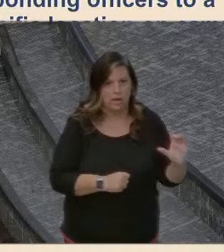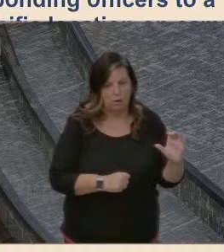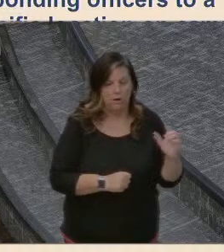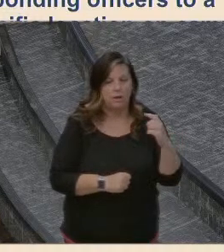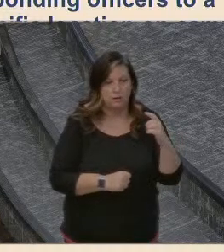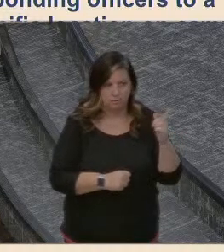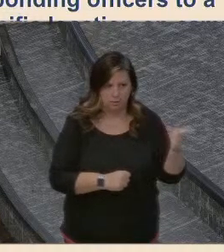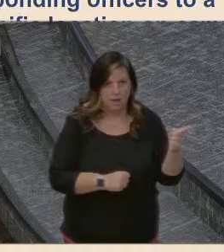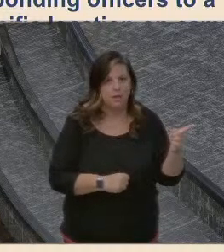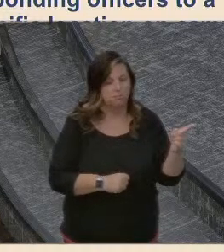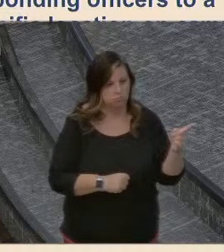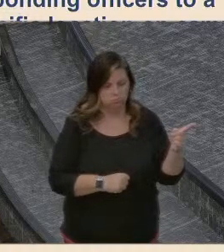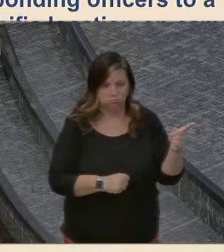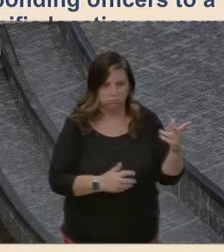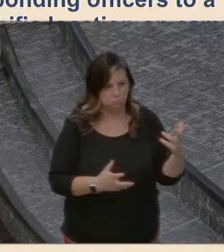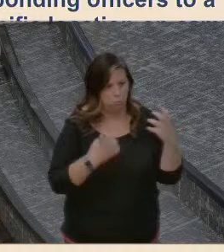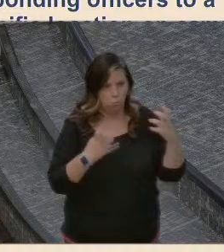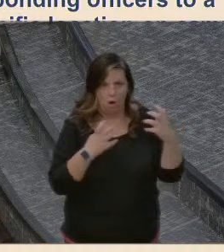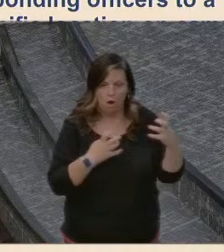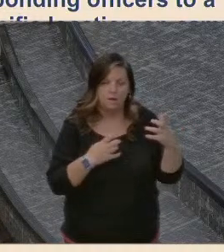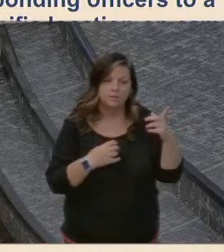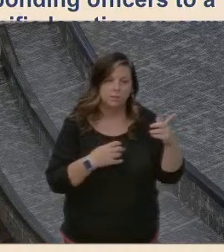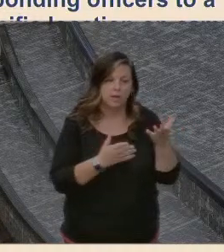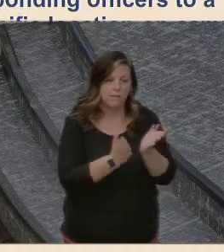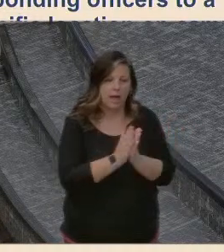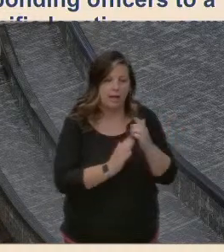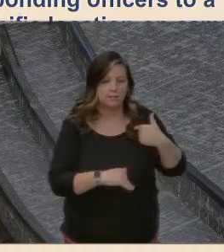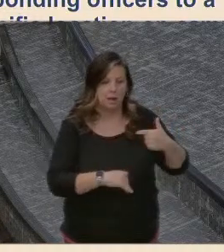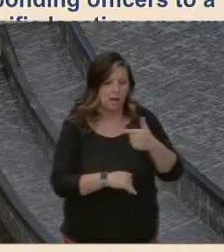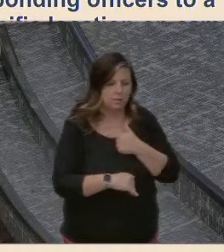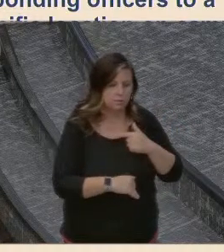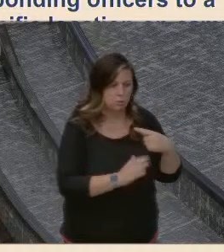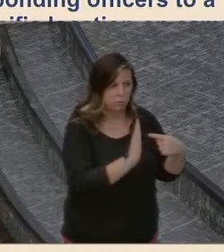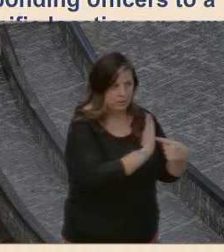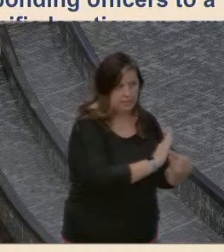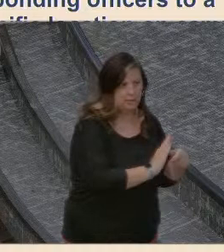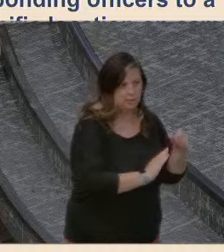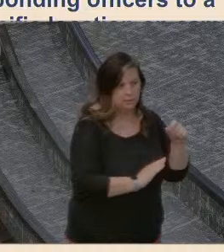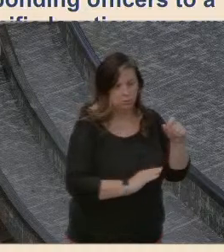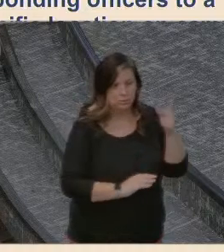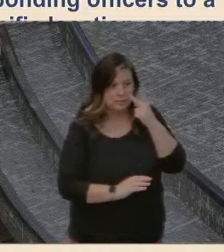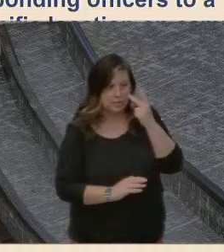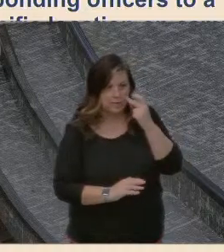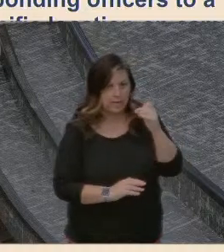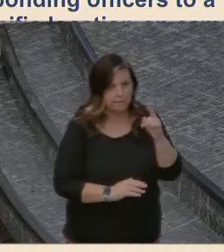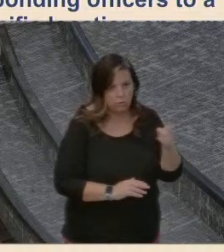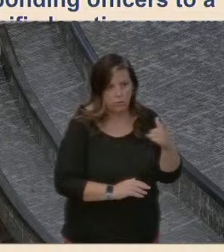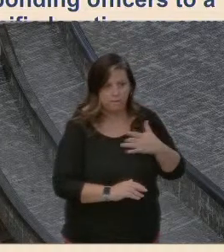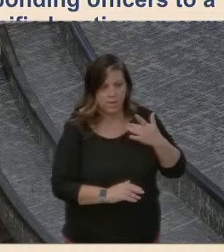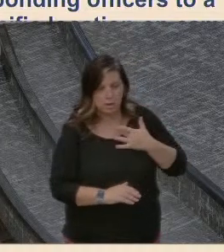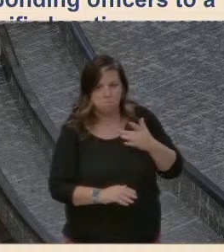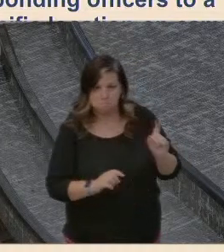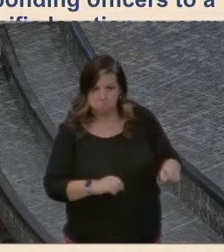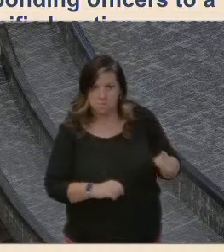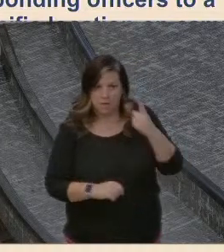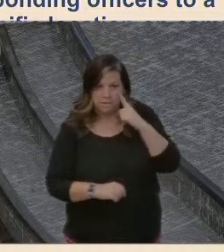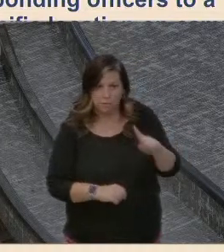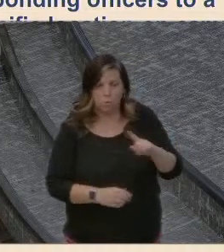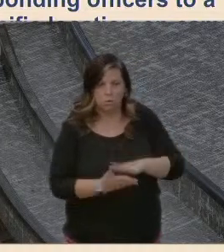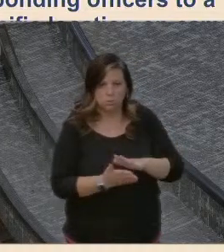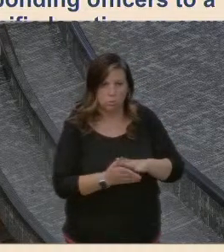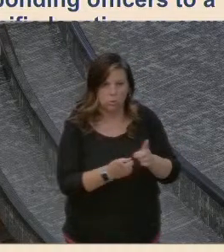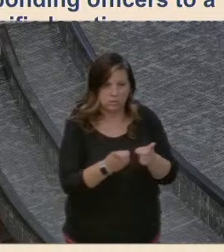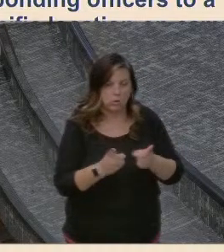guys just to get your thoughts on it and to see if it's something that we can do as a school district. They've provided us with a